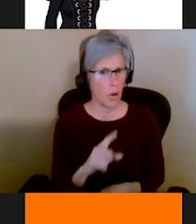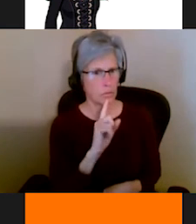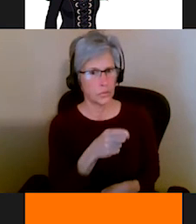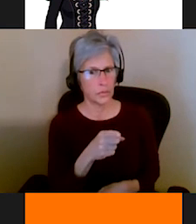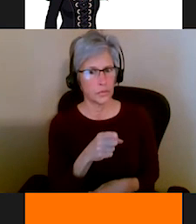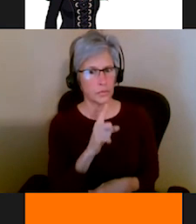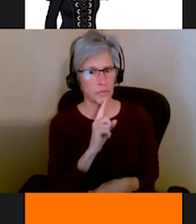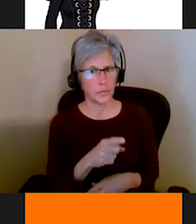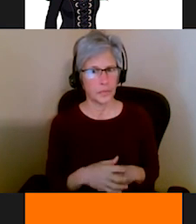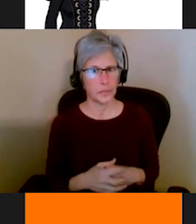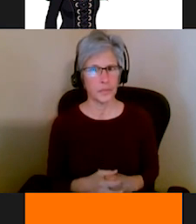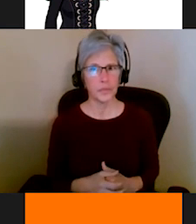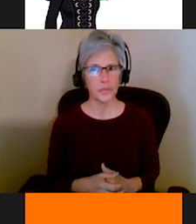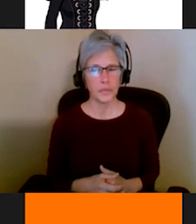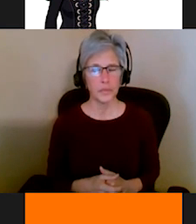Sure.